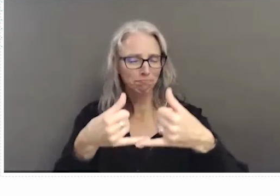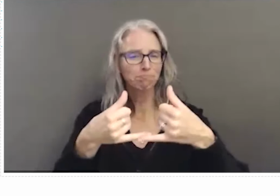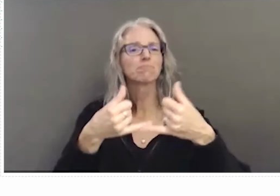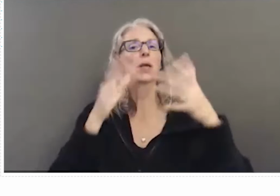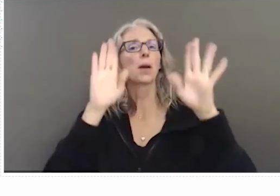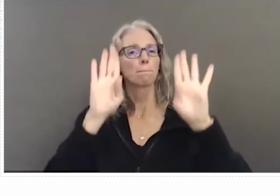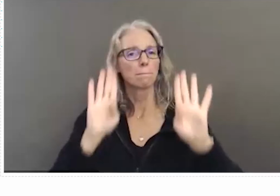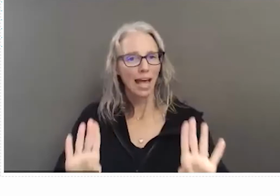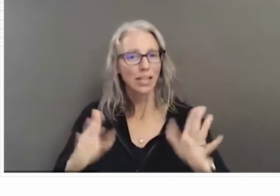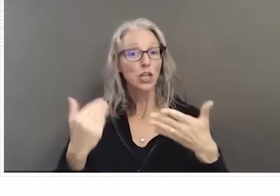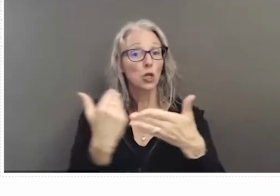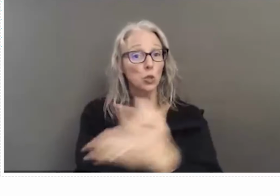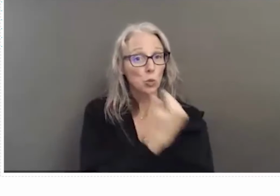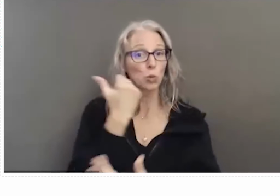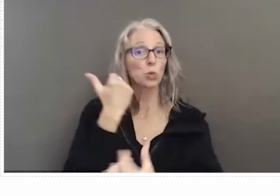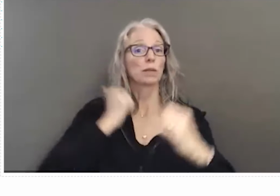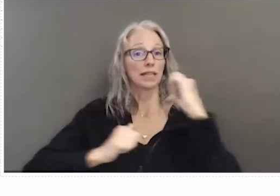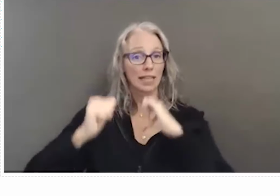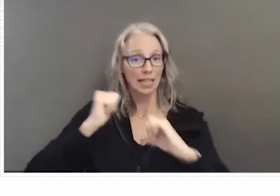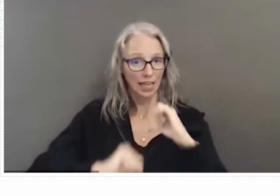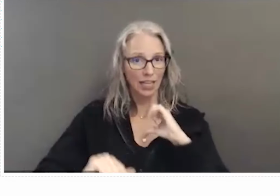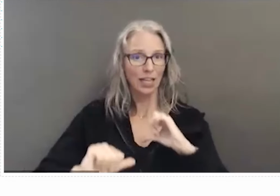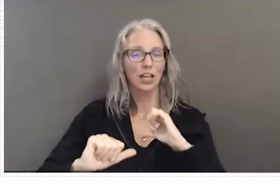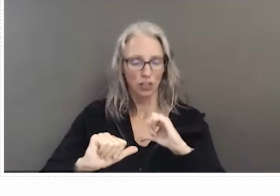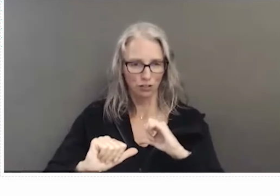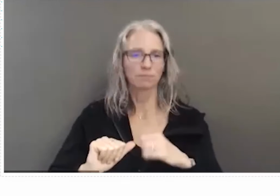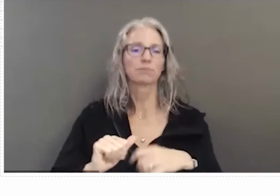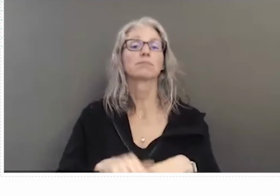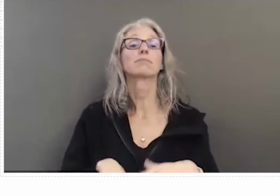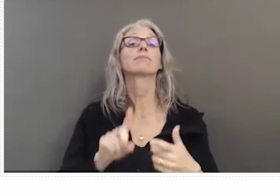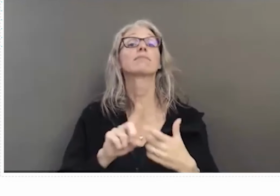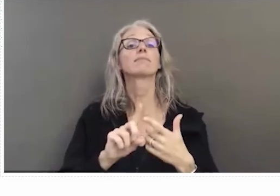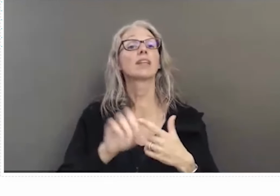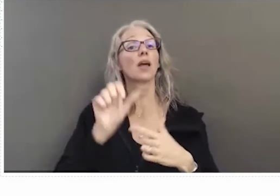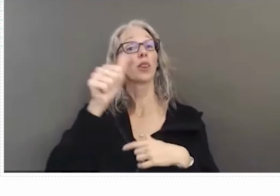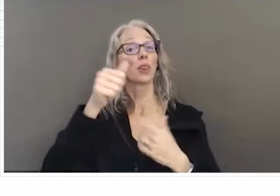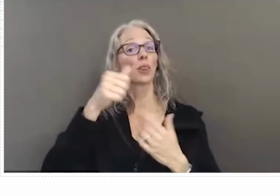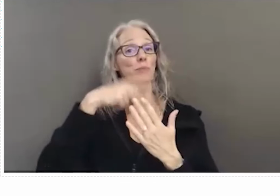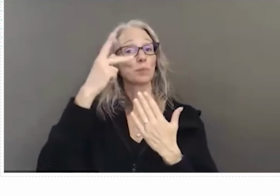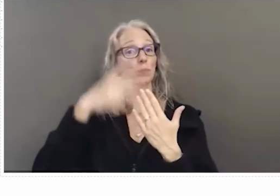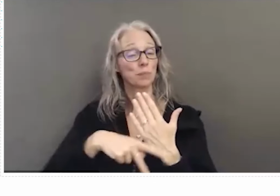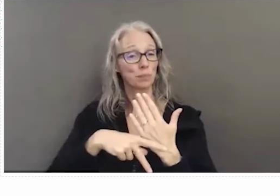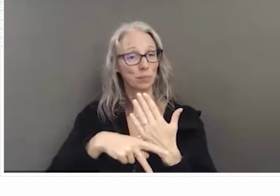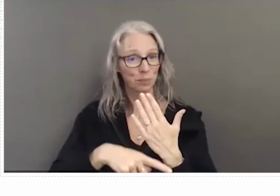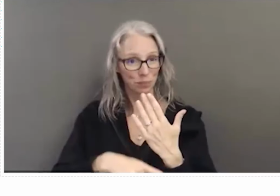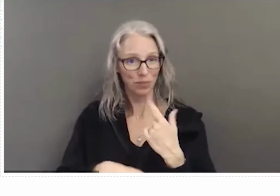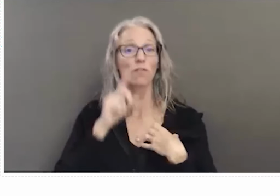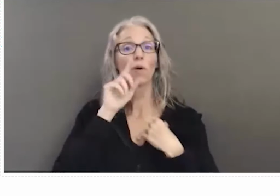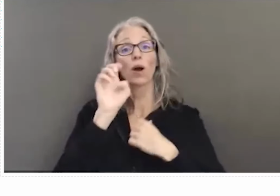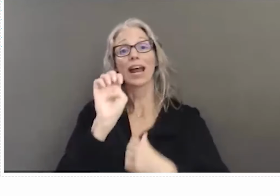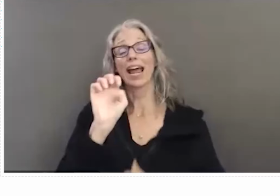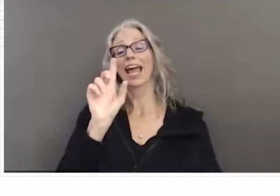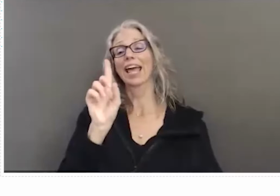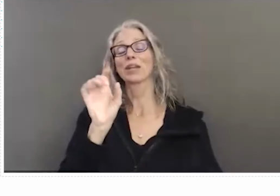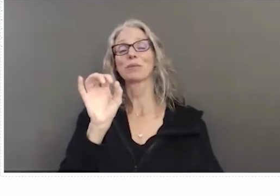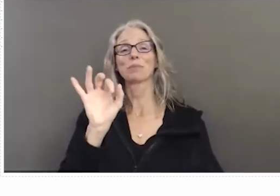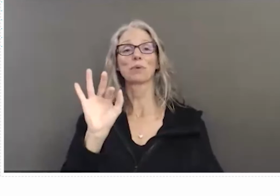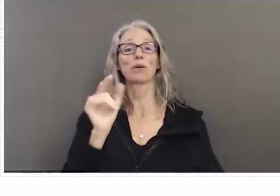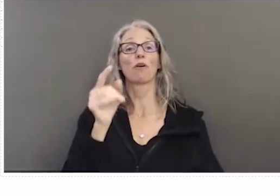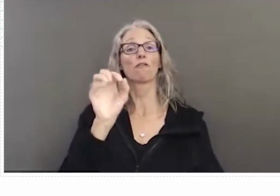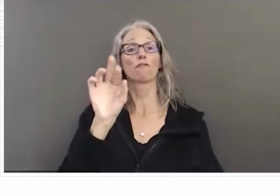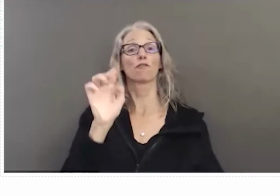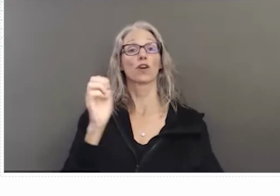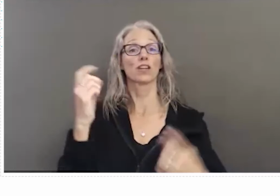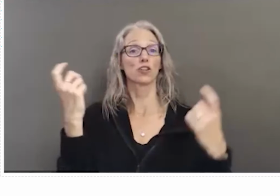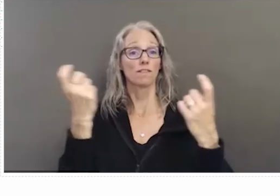His solo show, Happy Valley, was selected for the Spotlight Canada pitch sessions at the Edinburgh Fringe.